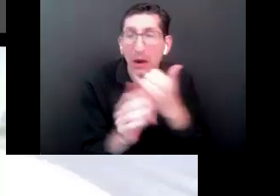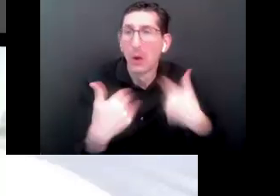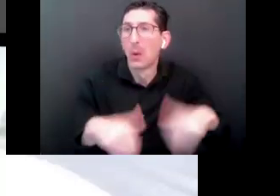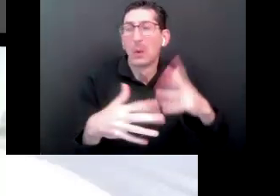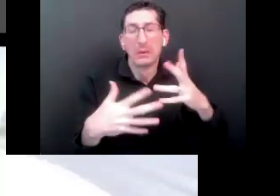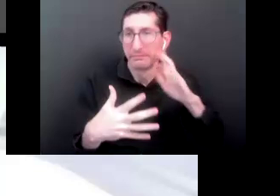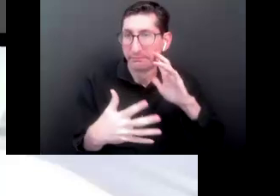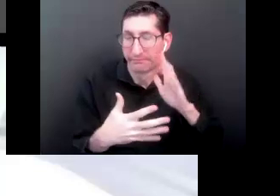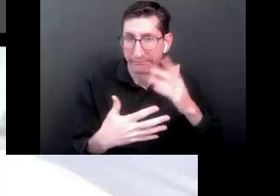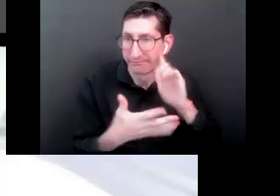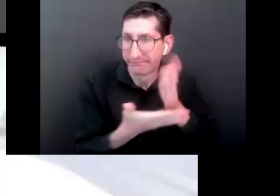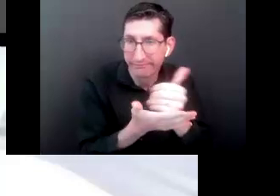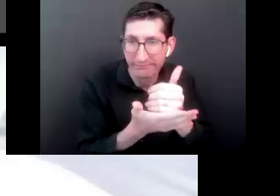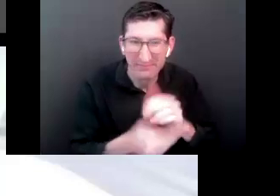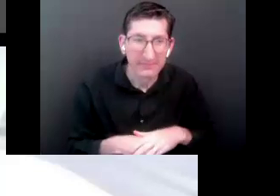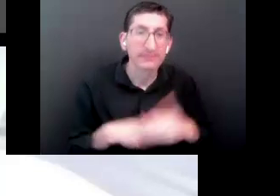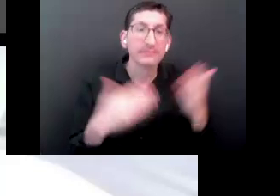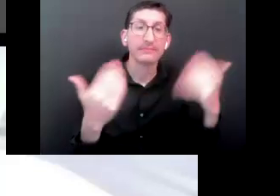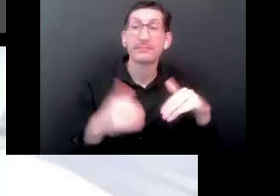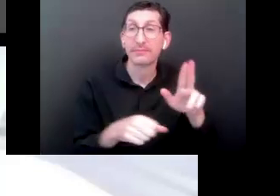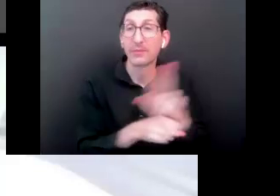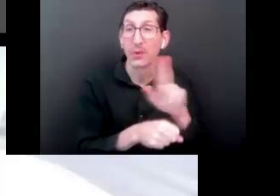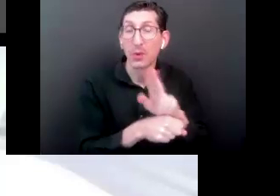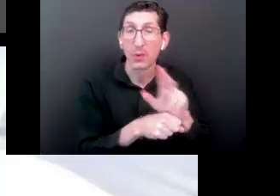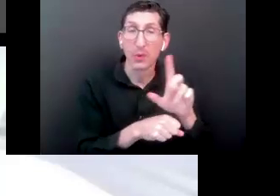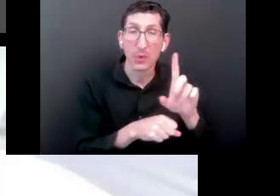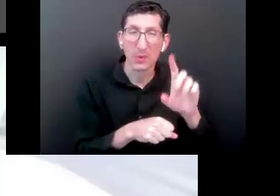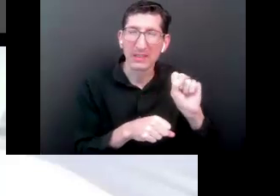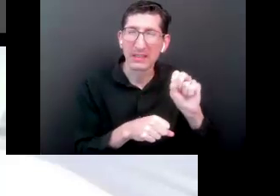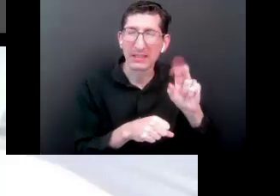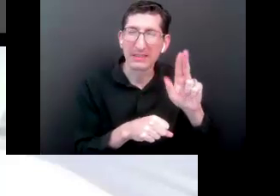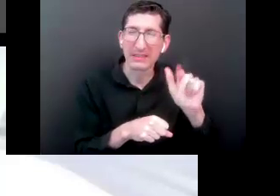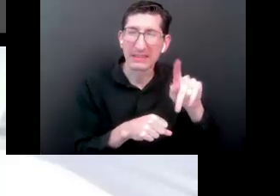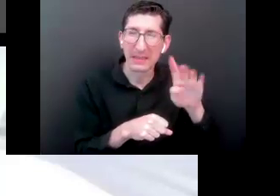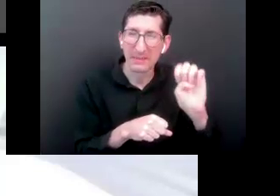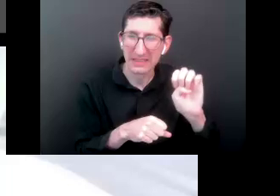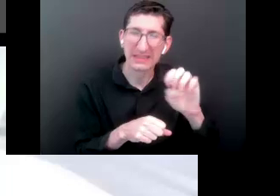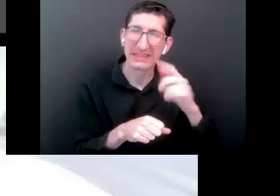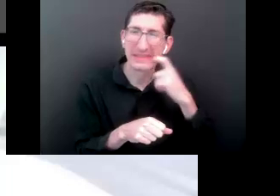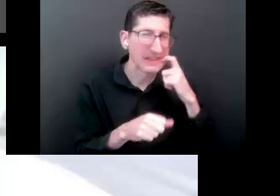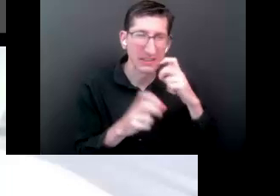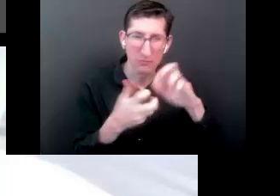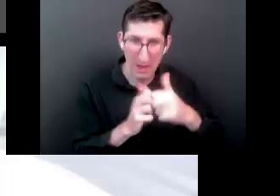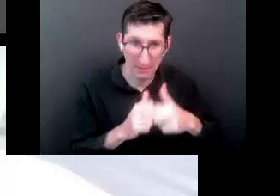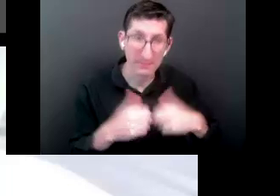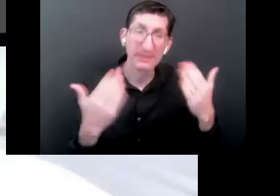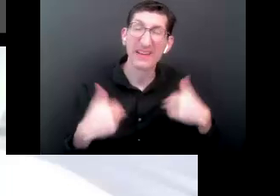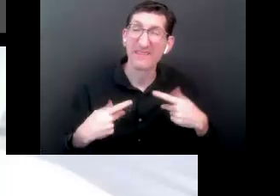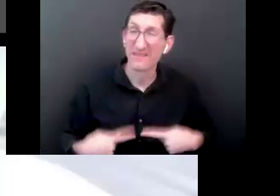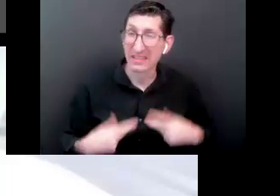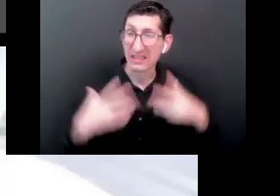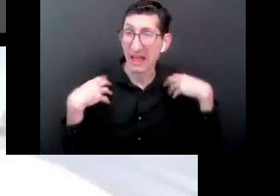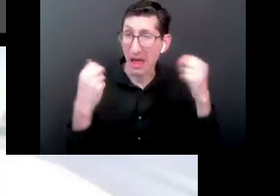right? Substance abuse and over substance use, over usage. Physical health problems